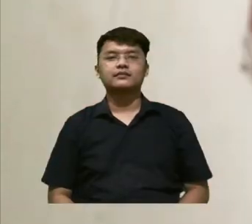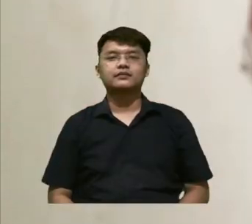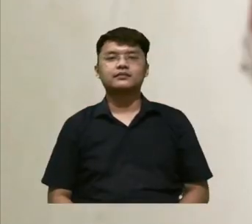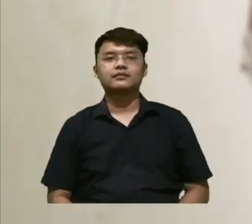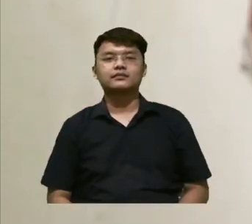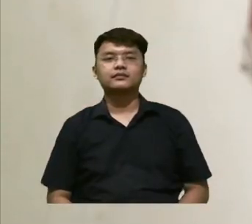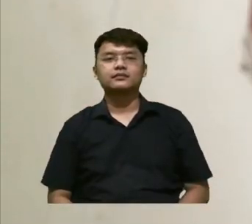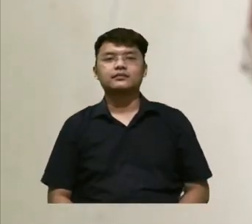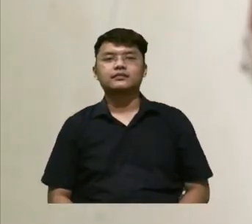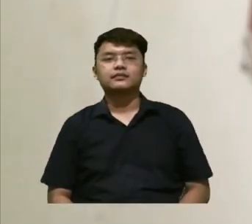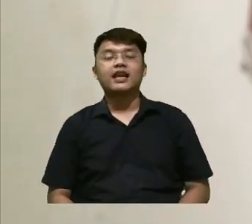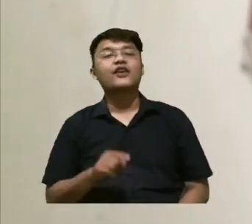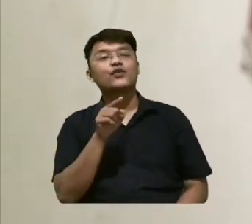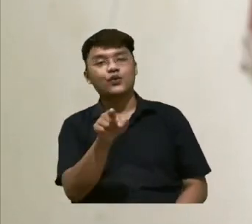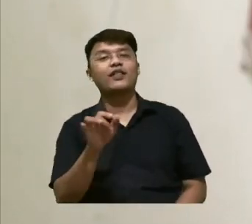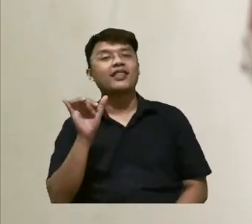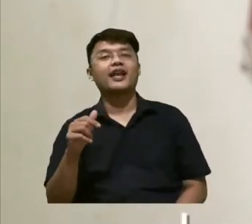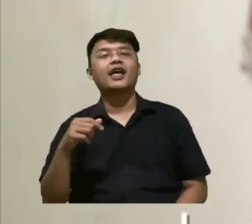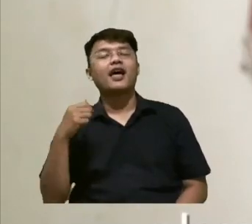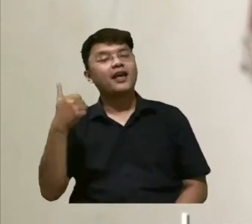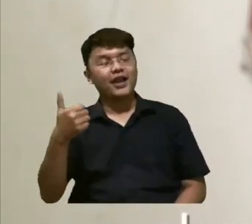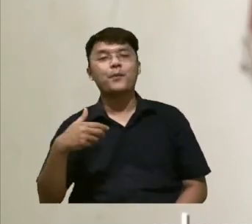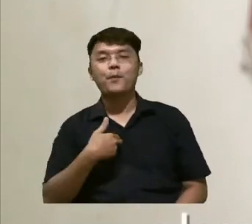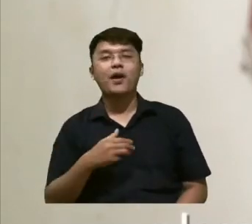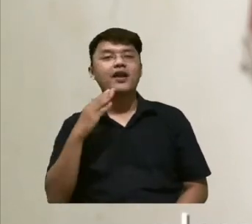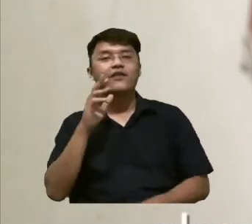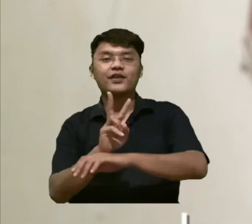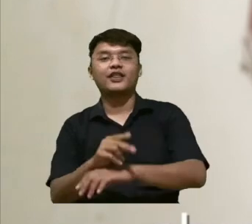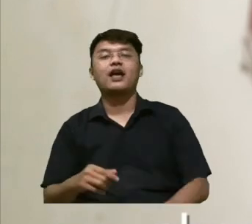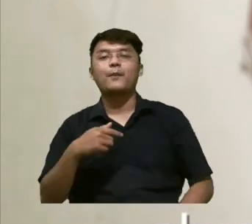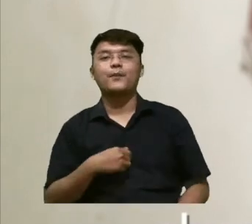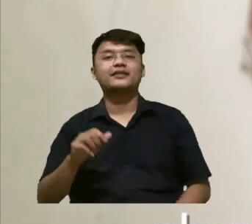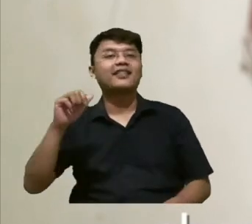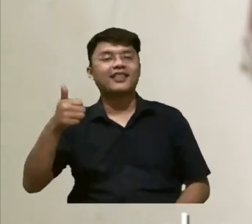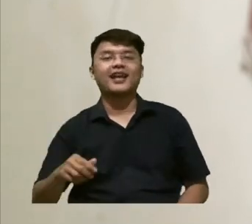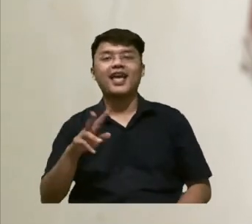I just realized that if you like my videos, please like and subscribe